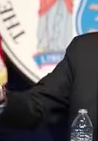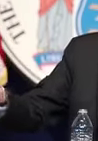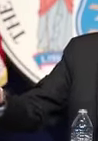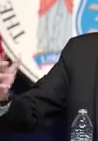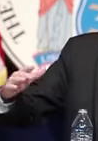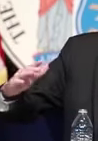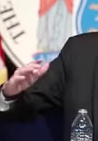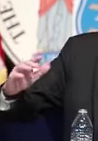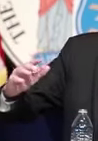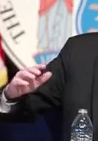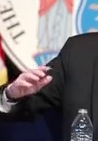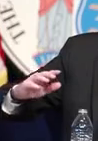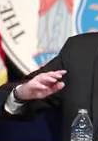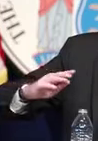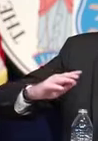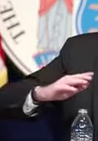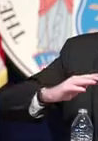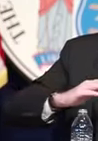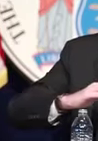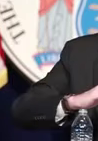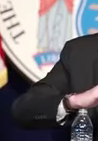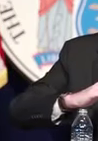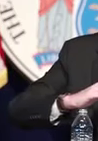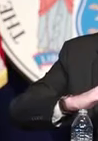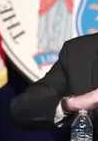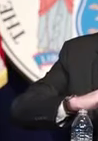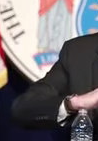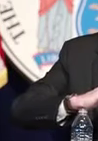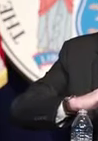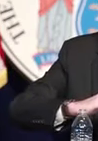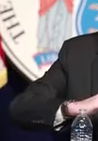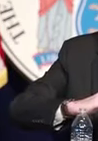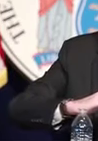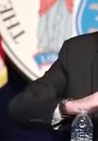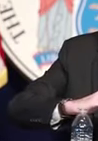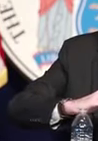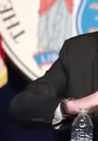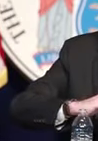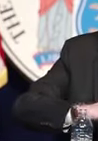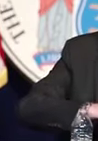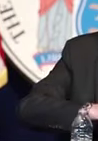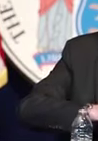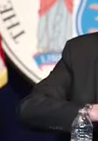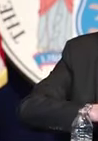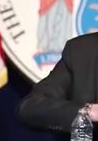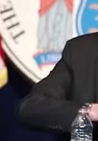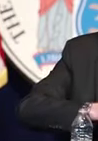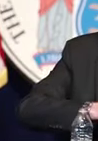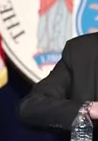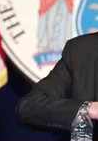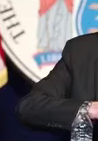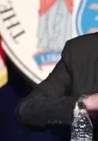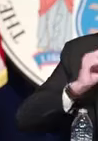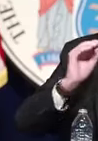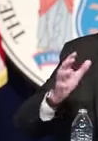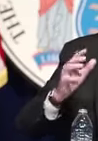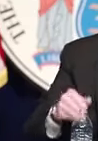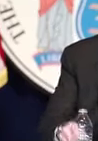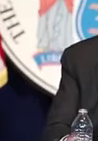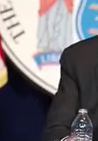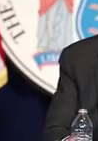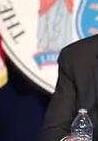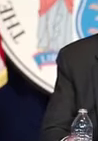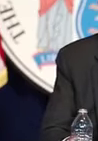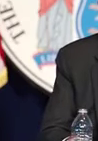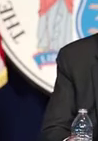the healthcare capacity such that those lines cross at a reasonable level and at a reasonable date. We are right in the